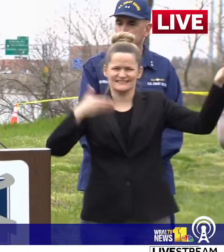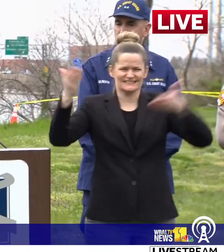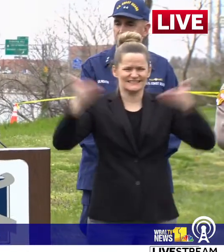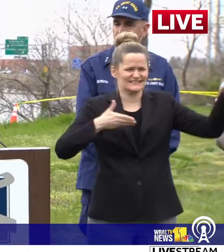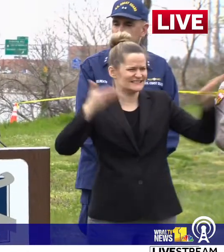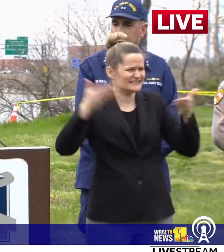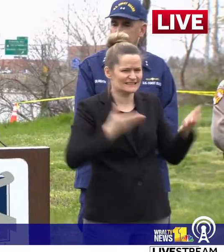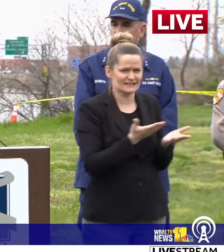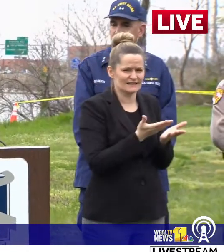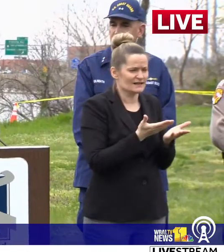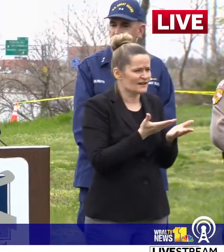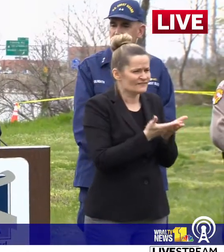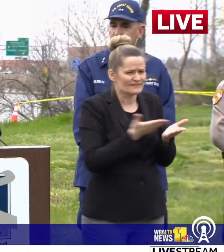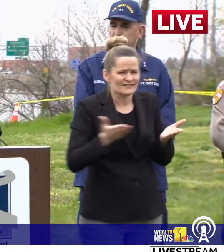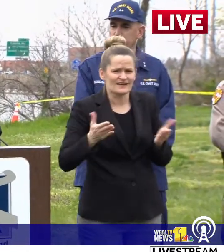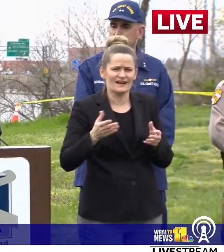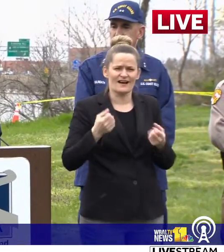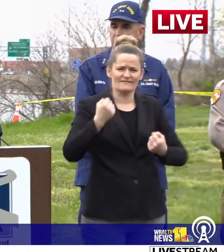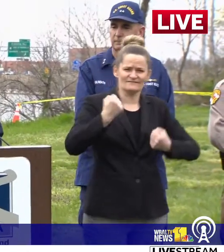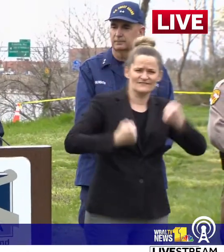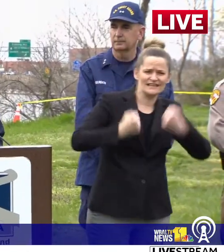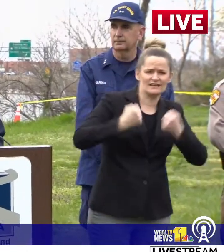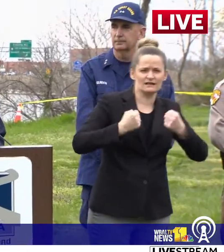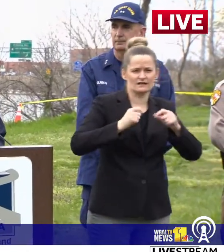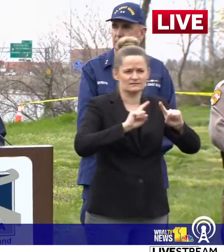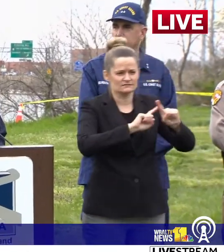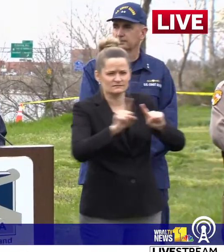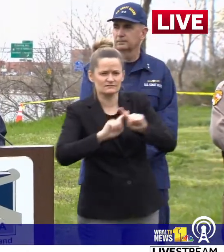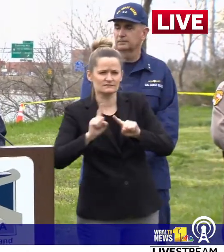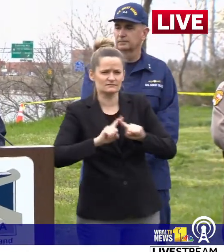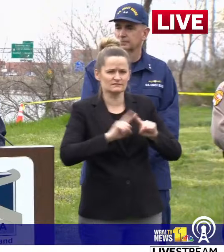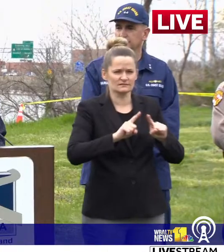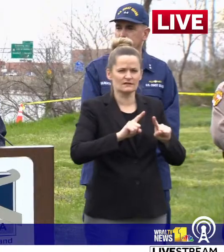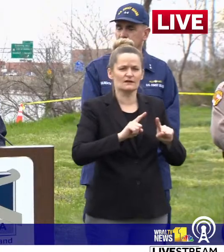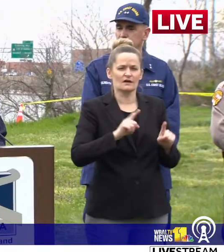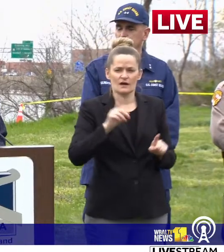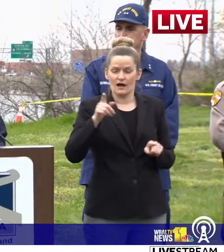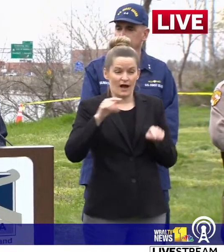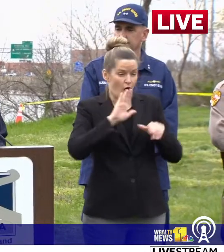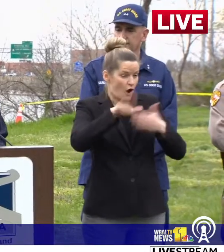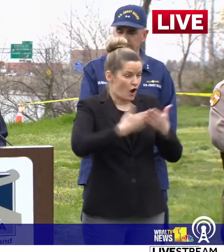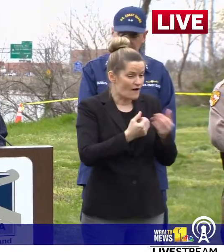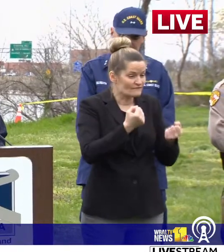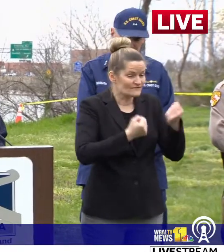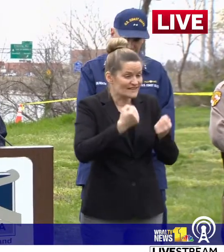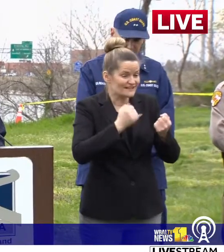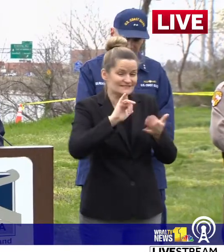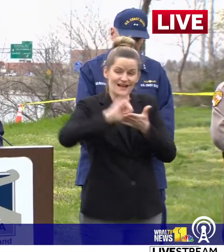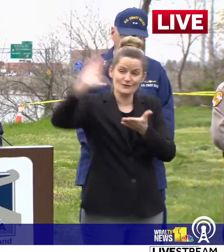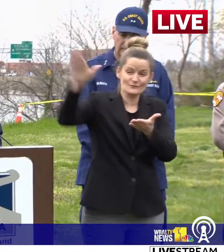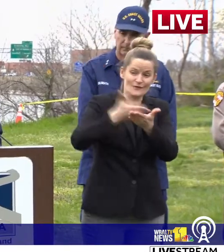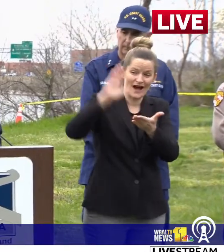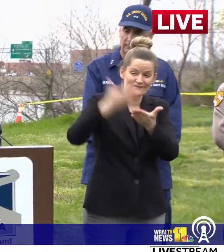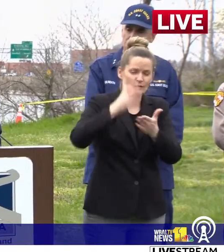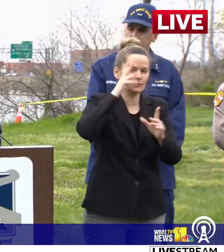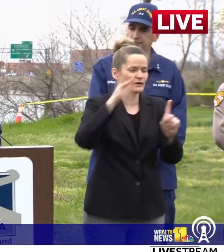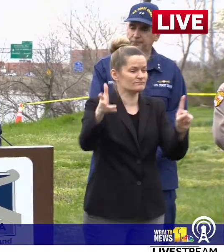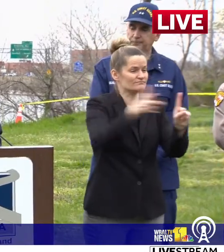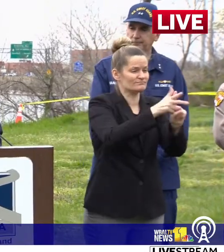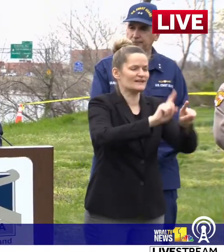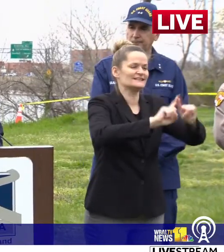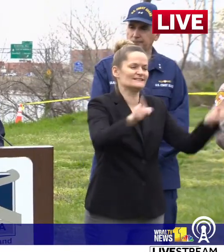with Tradeport Atlantic to offload auto vehicles at their Sparrows Point facility and move them to processing areas where workers